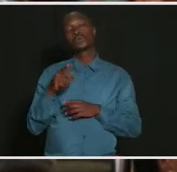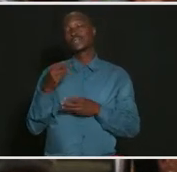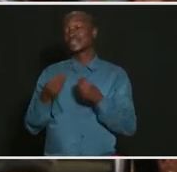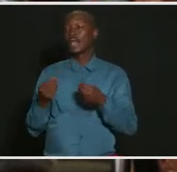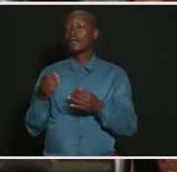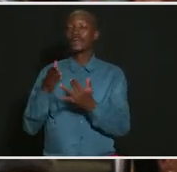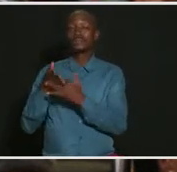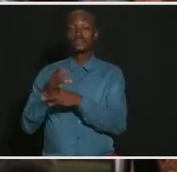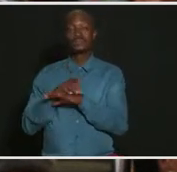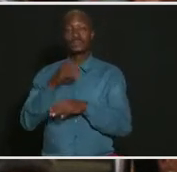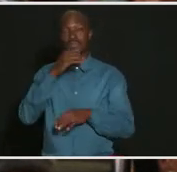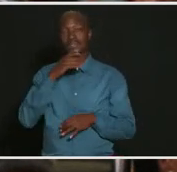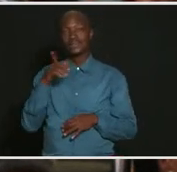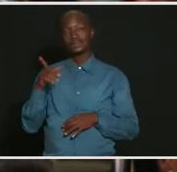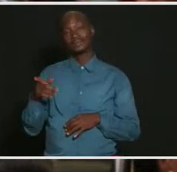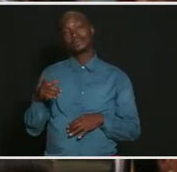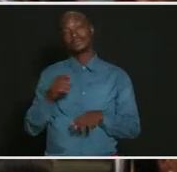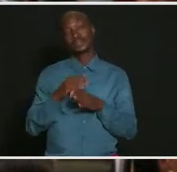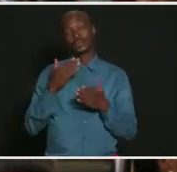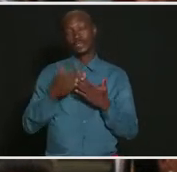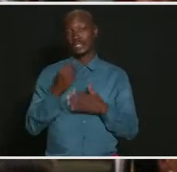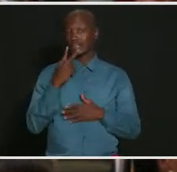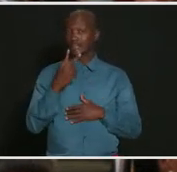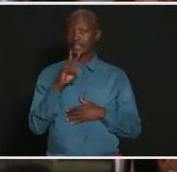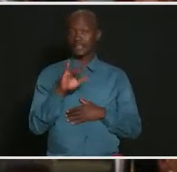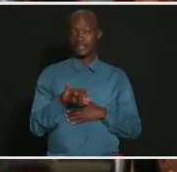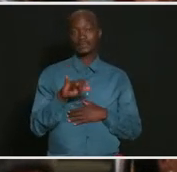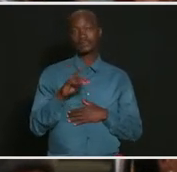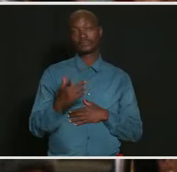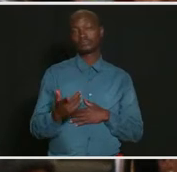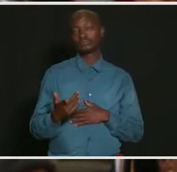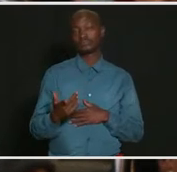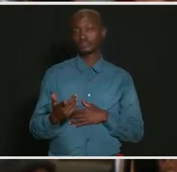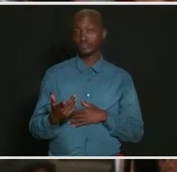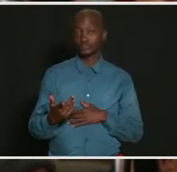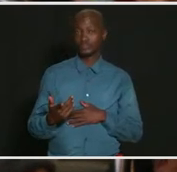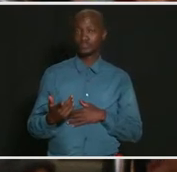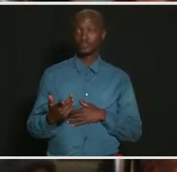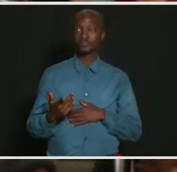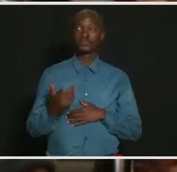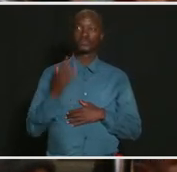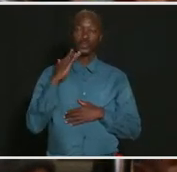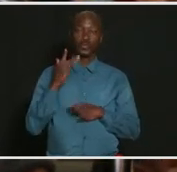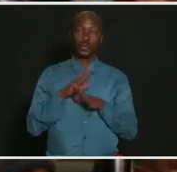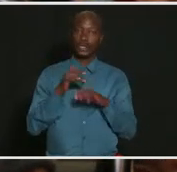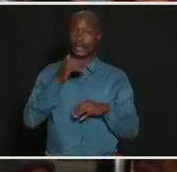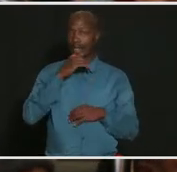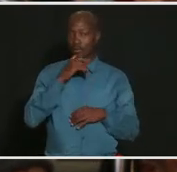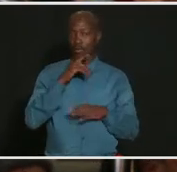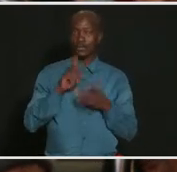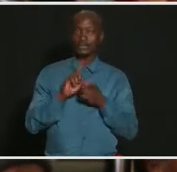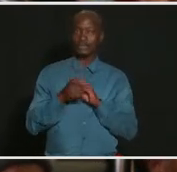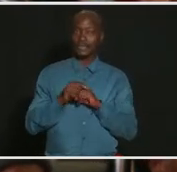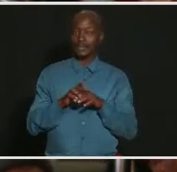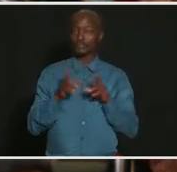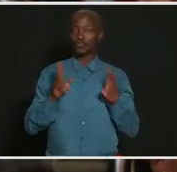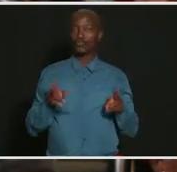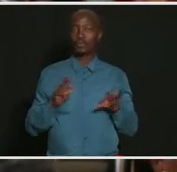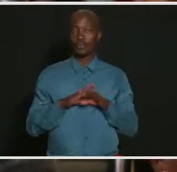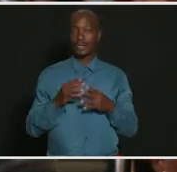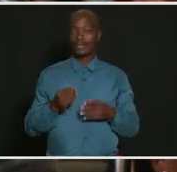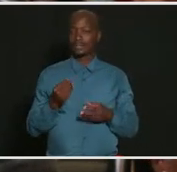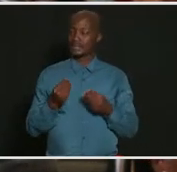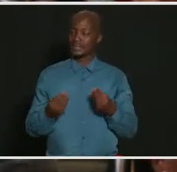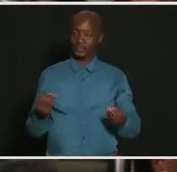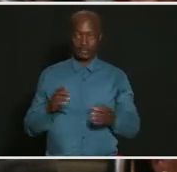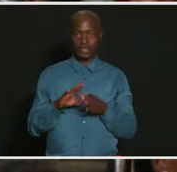doing like in a Tavern so we can see that actually um when alcohol is normalized children will